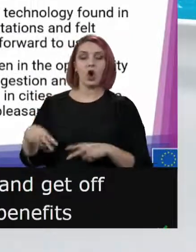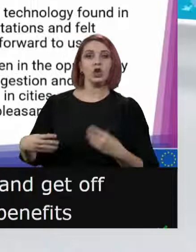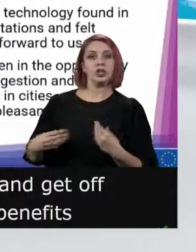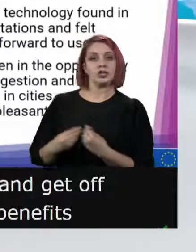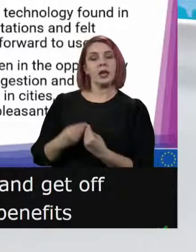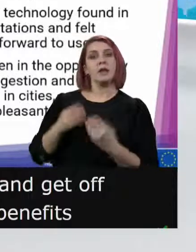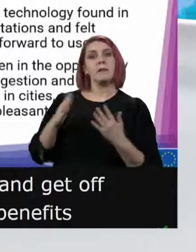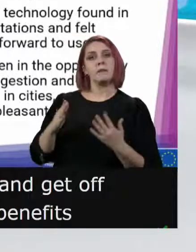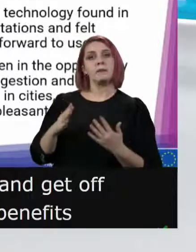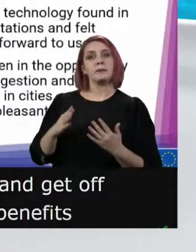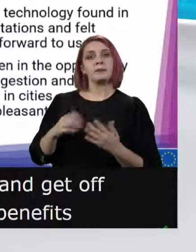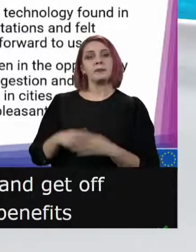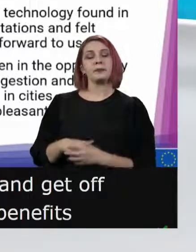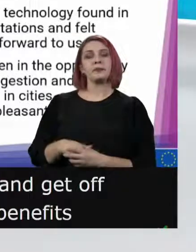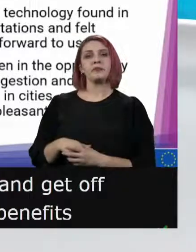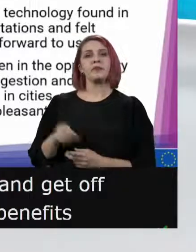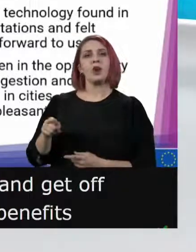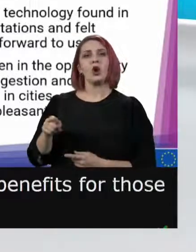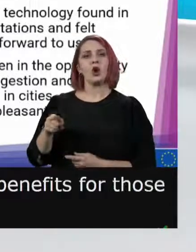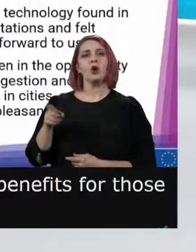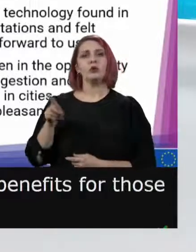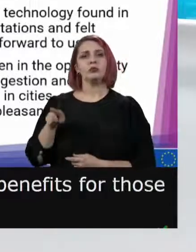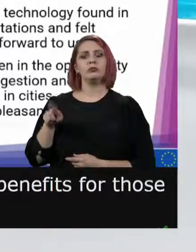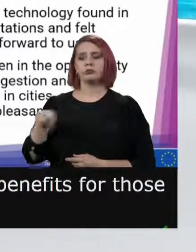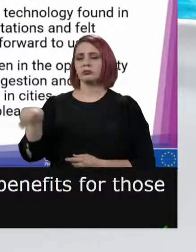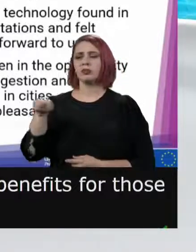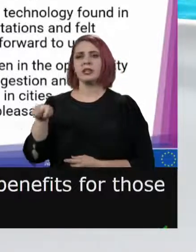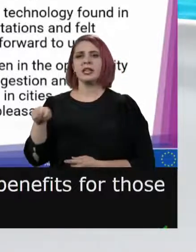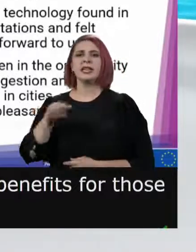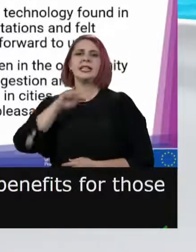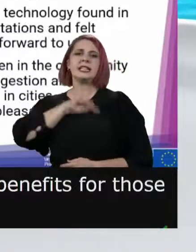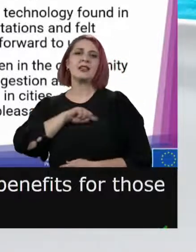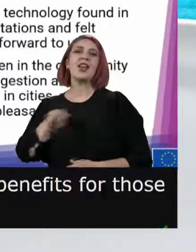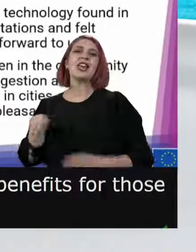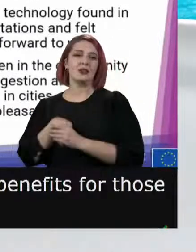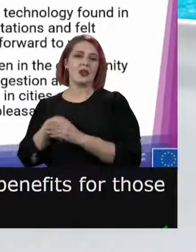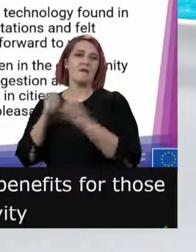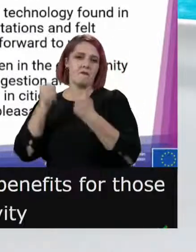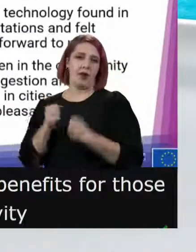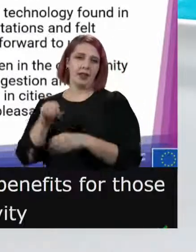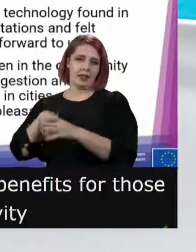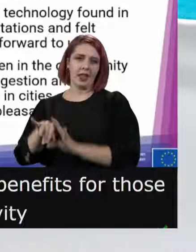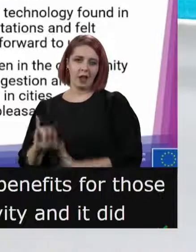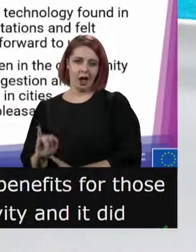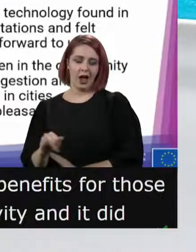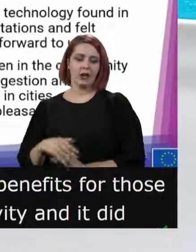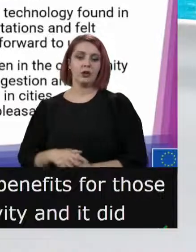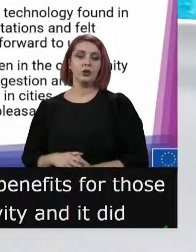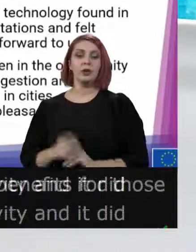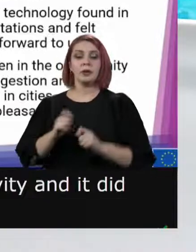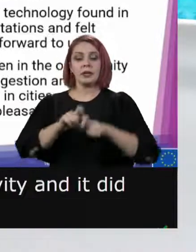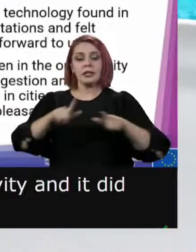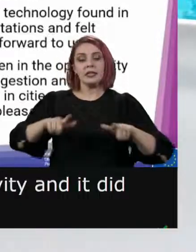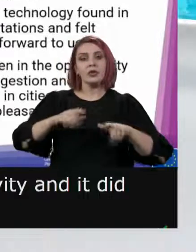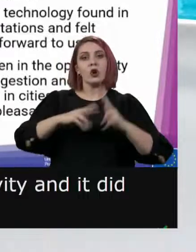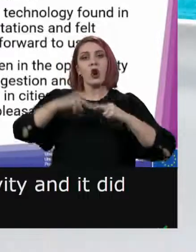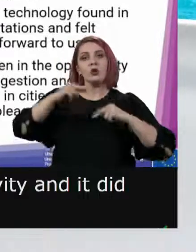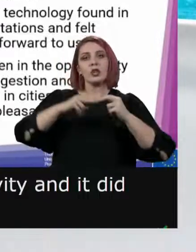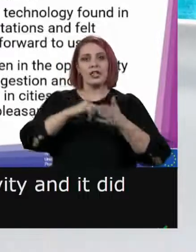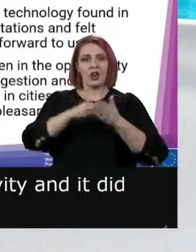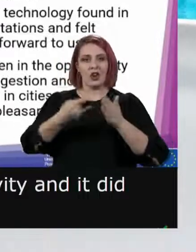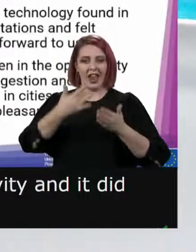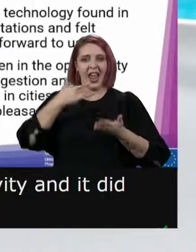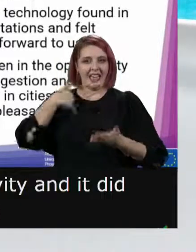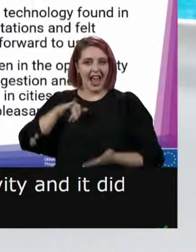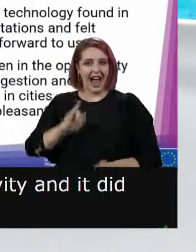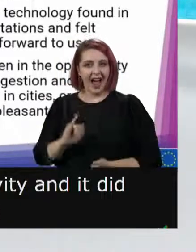inclusivity. And it really did theoretically build upon existing technology found in airports and metro